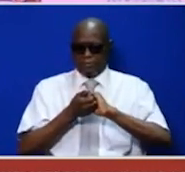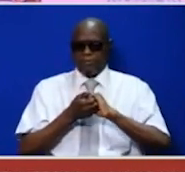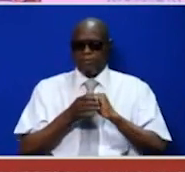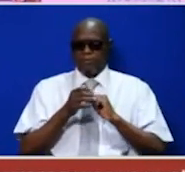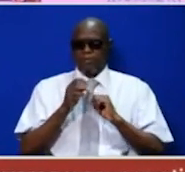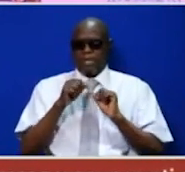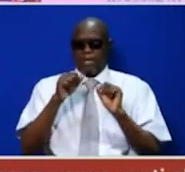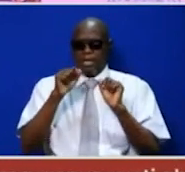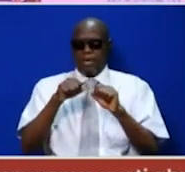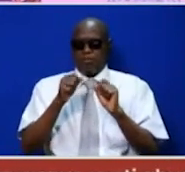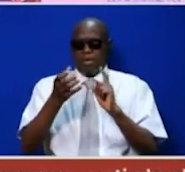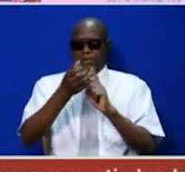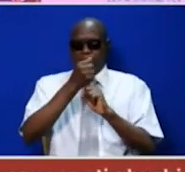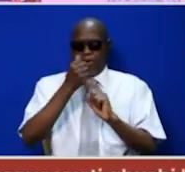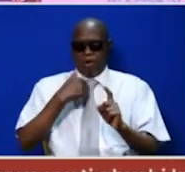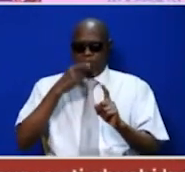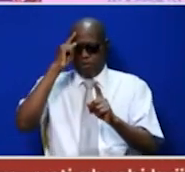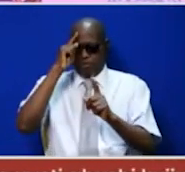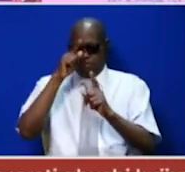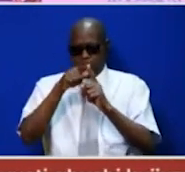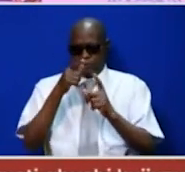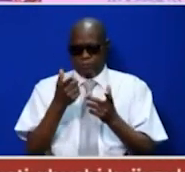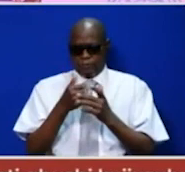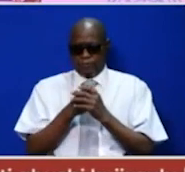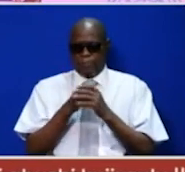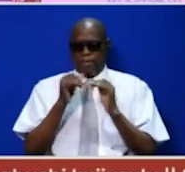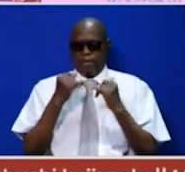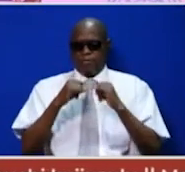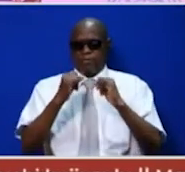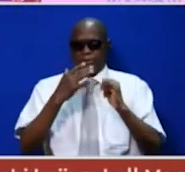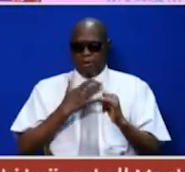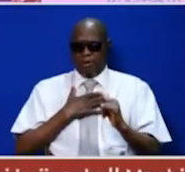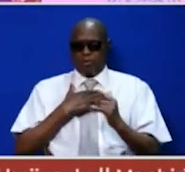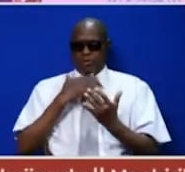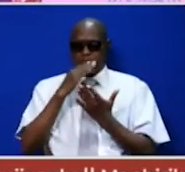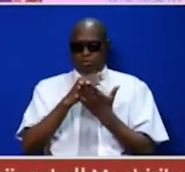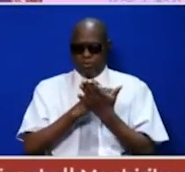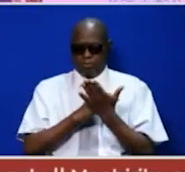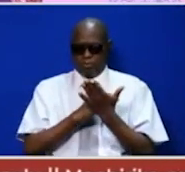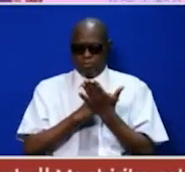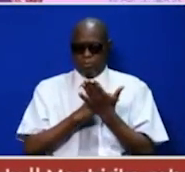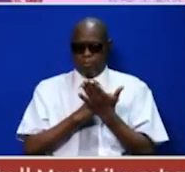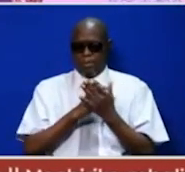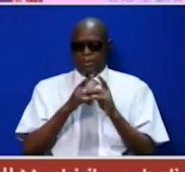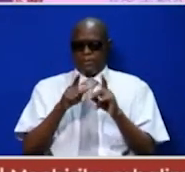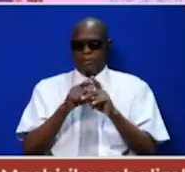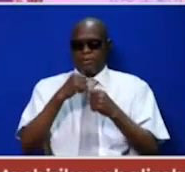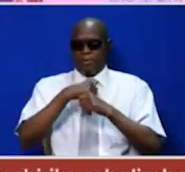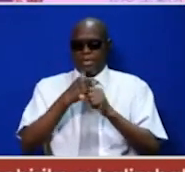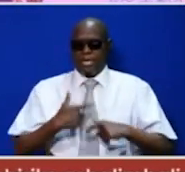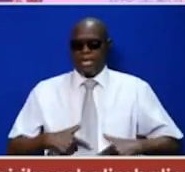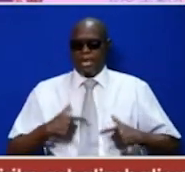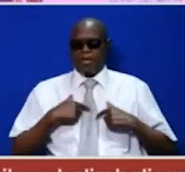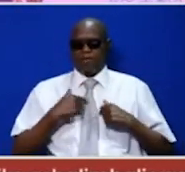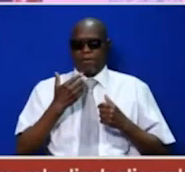we'll be able to achieve our goals, we'll be able to implement our programs, and we'll be able to make lives much better